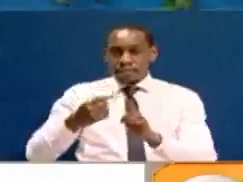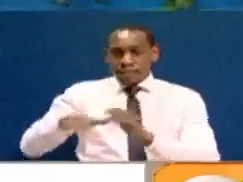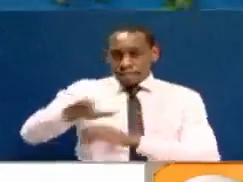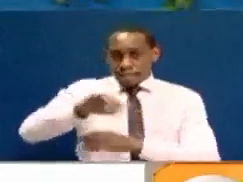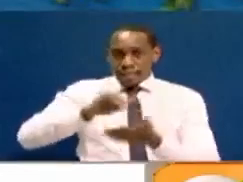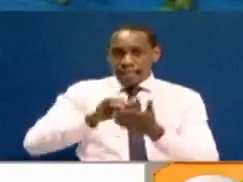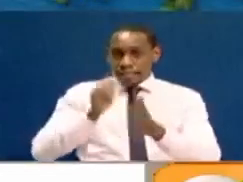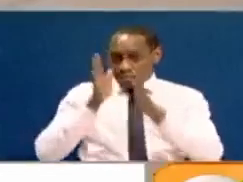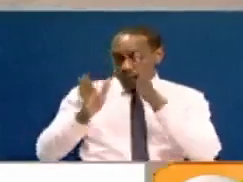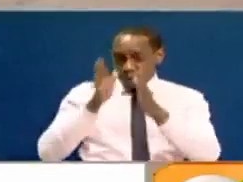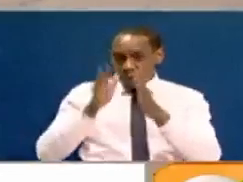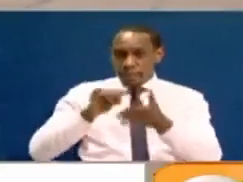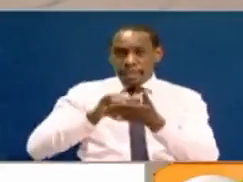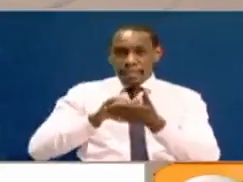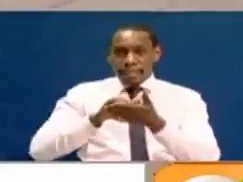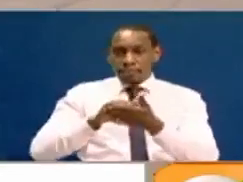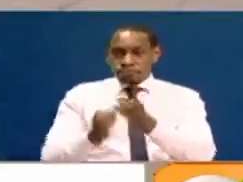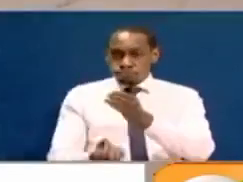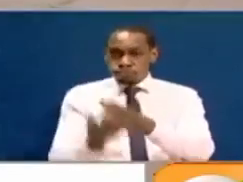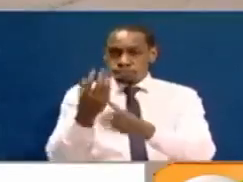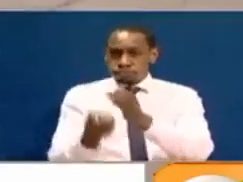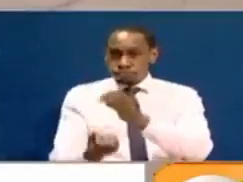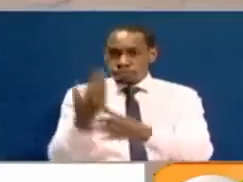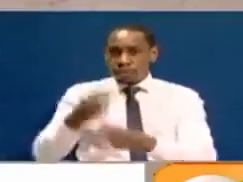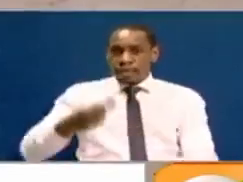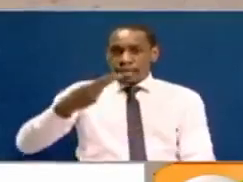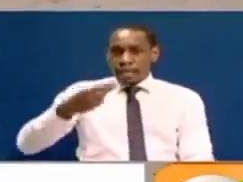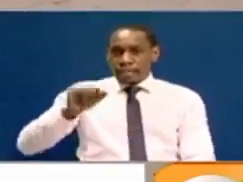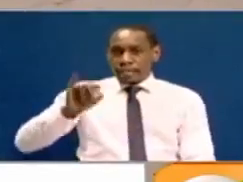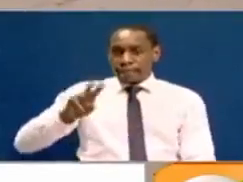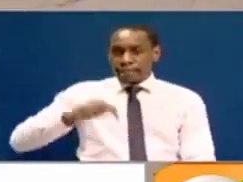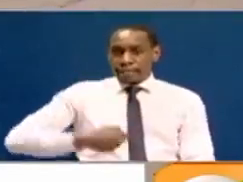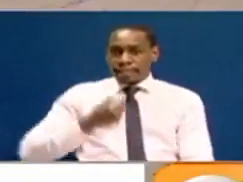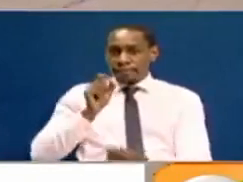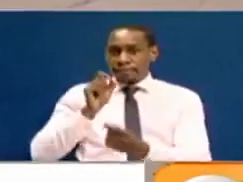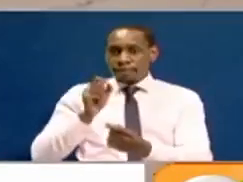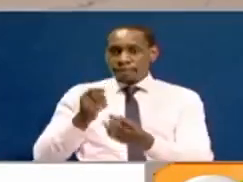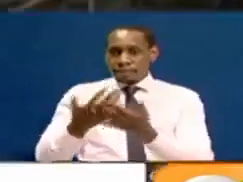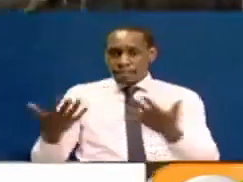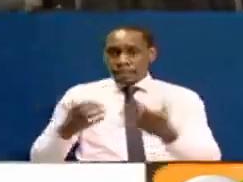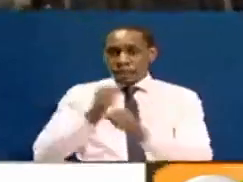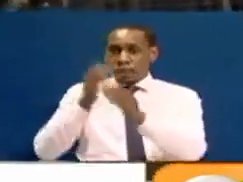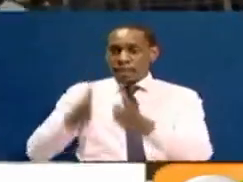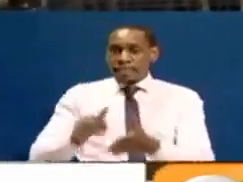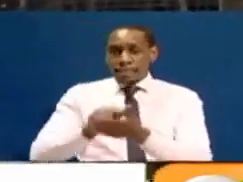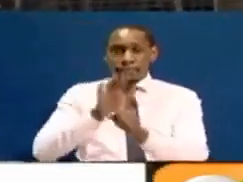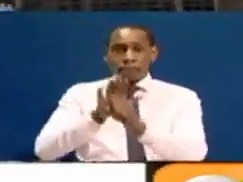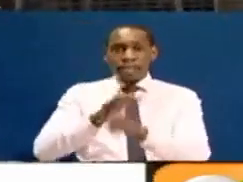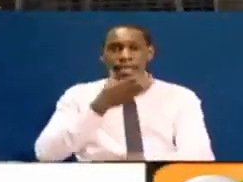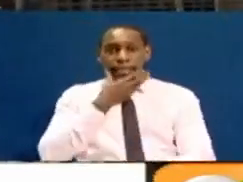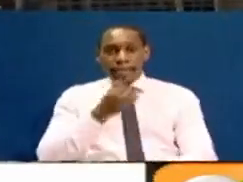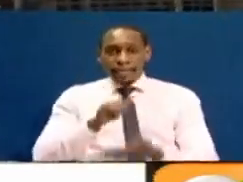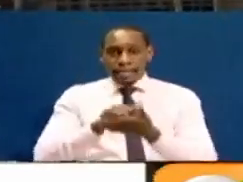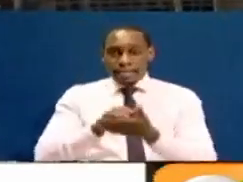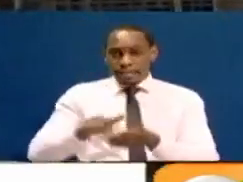site for an innovation that dispenses HIV self-test kit to its workers, who are mainly men.